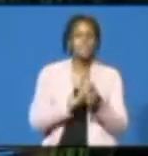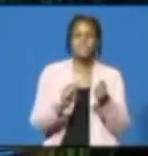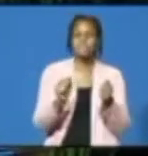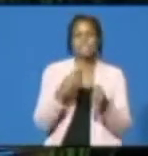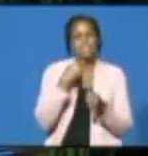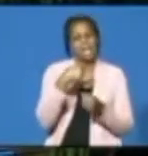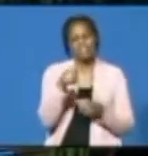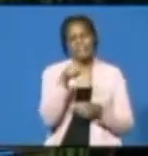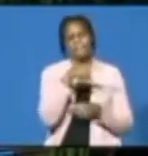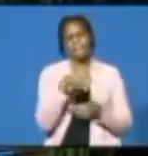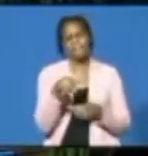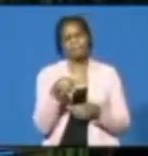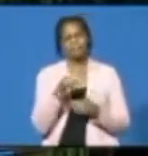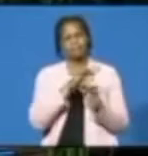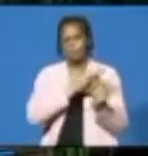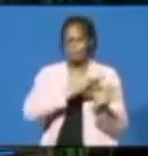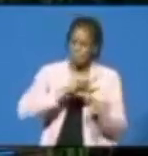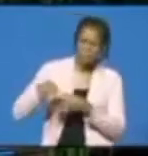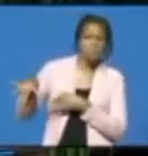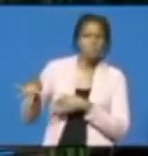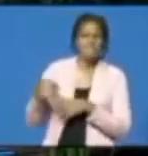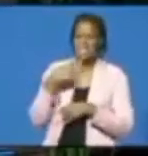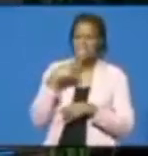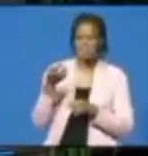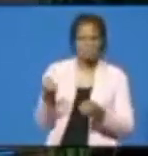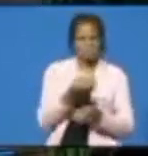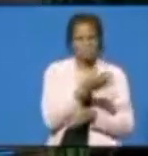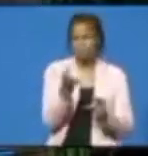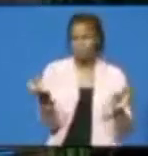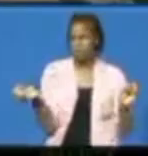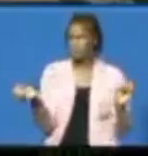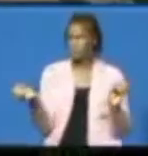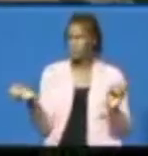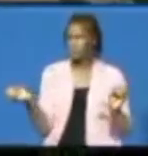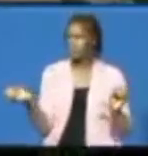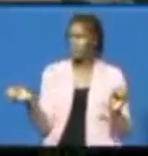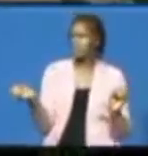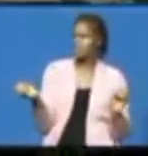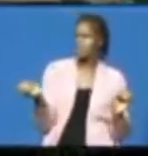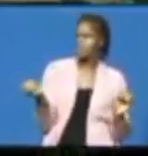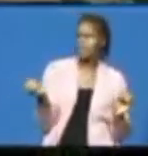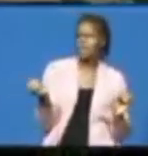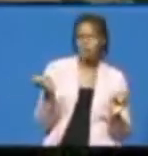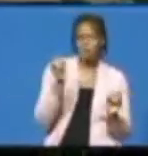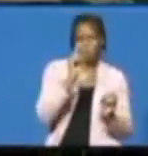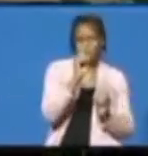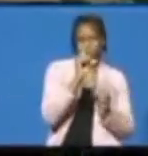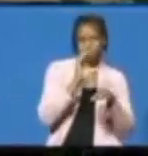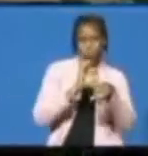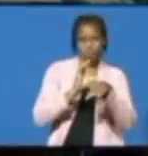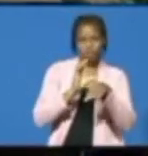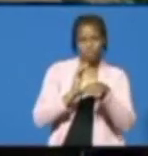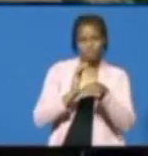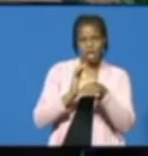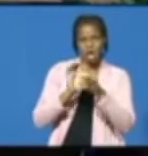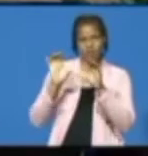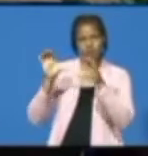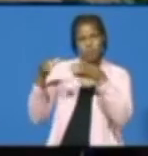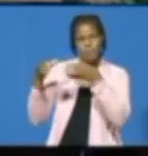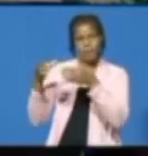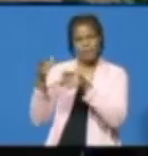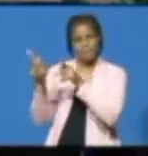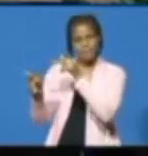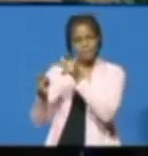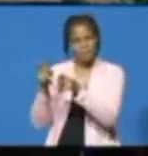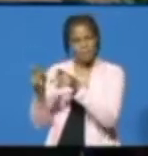tell them that there is a church. Tell them that there is a body of believers